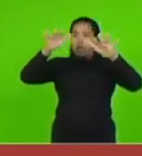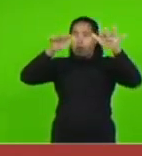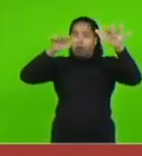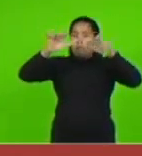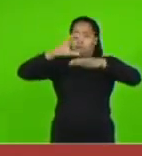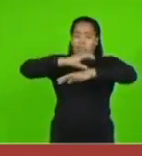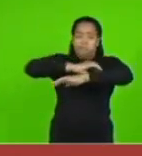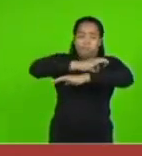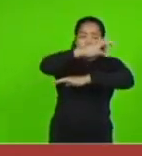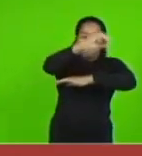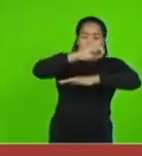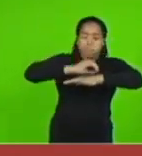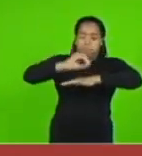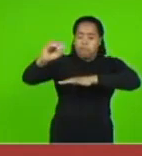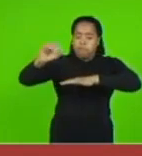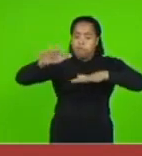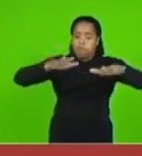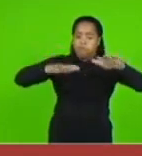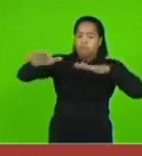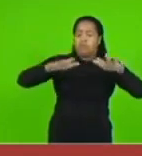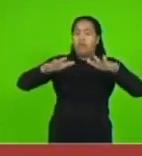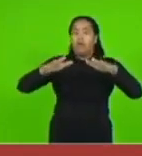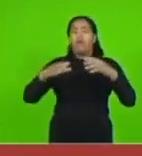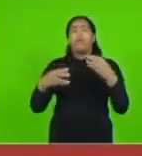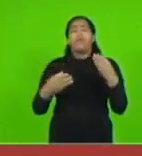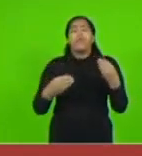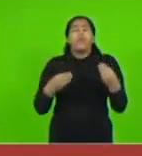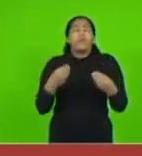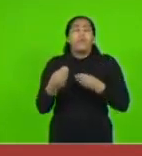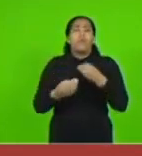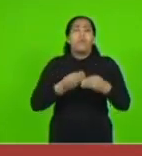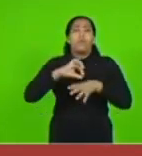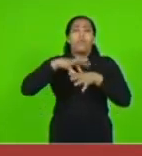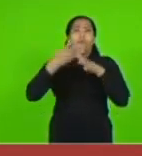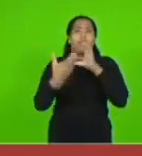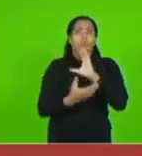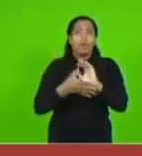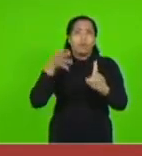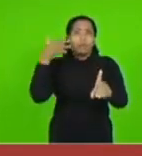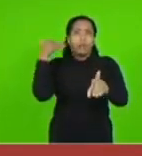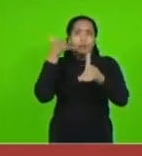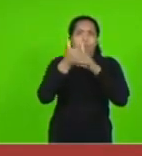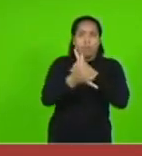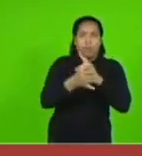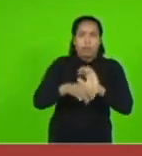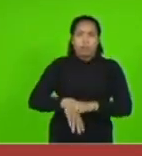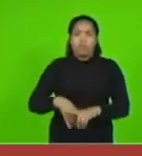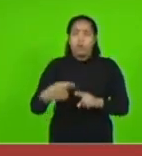And in the Bible, it says that the skies, they're going to be shaken.